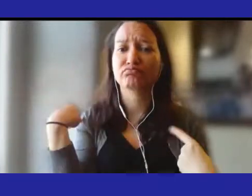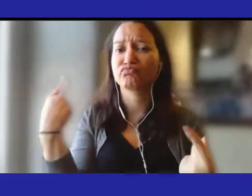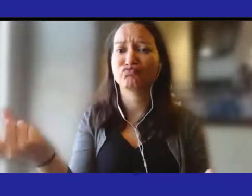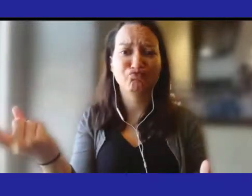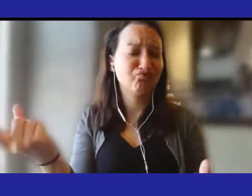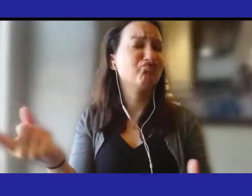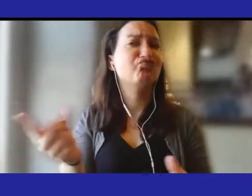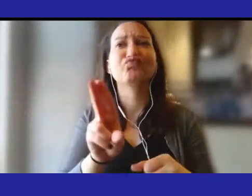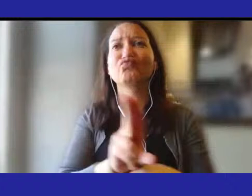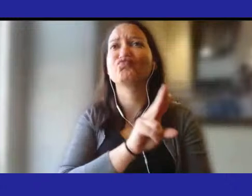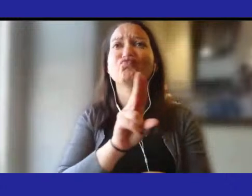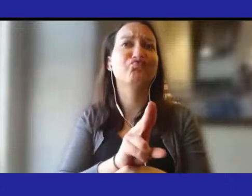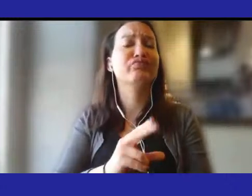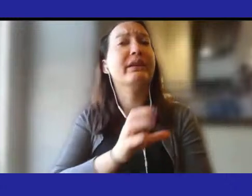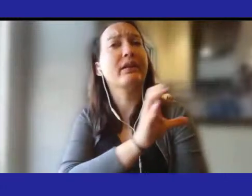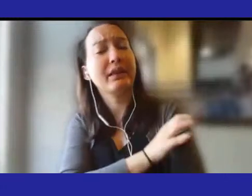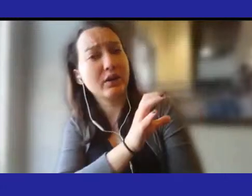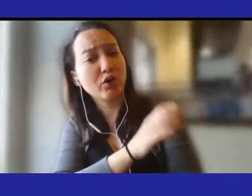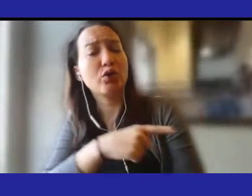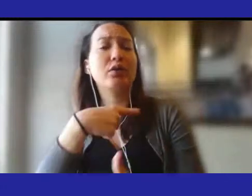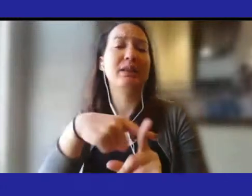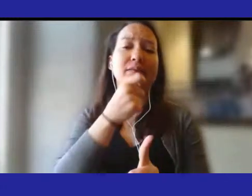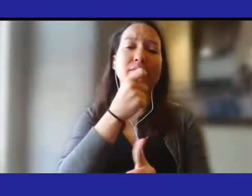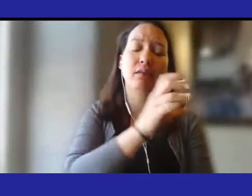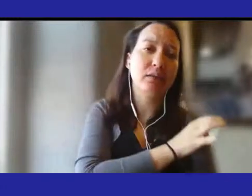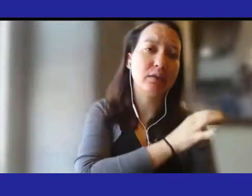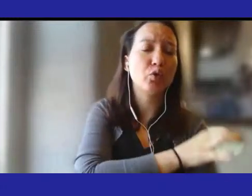useful in both the clinical and the non-clinical